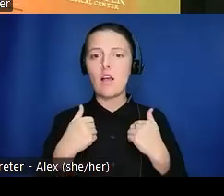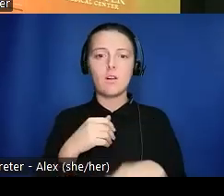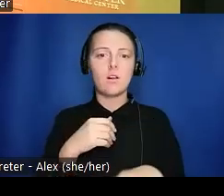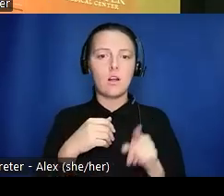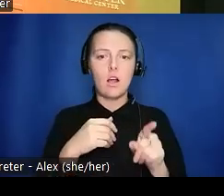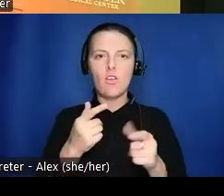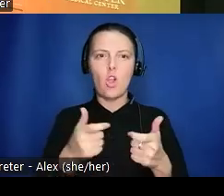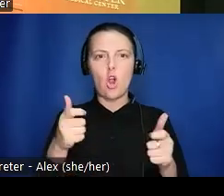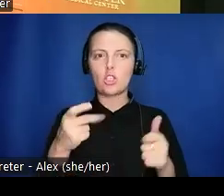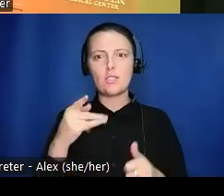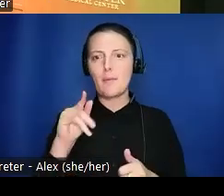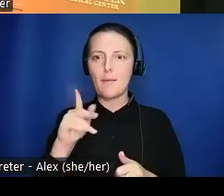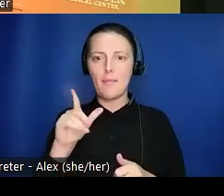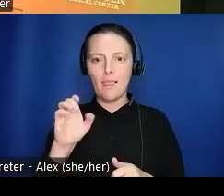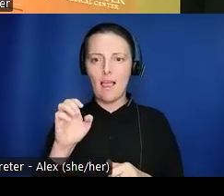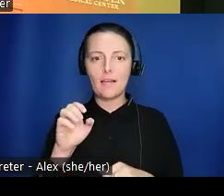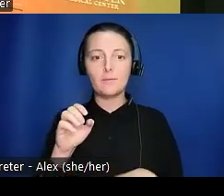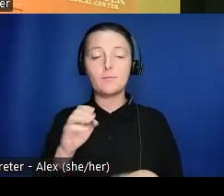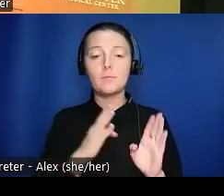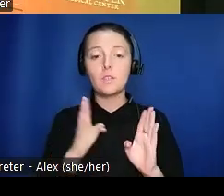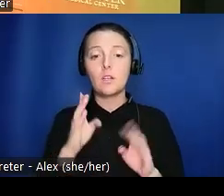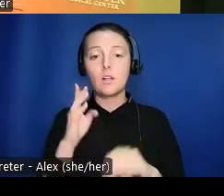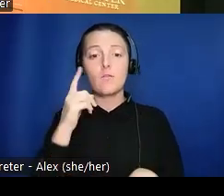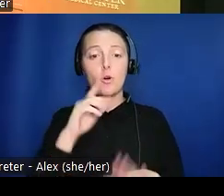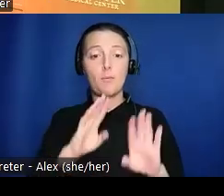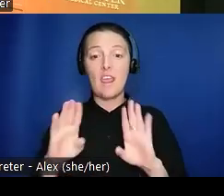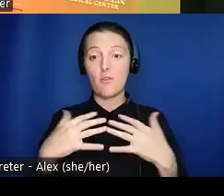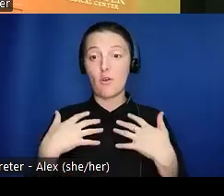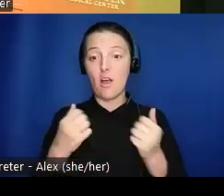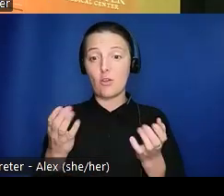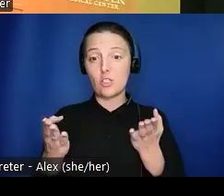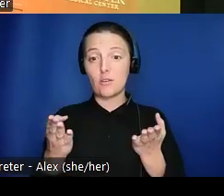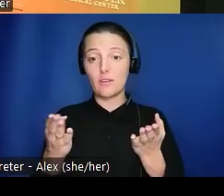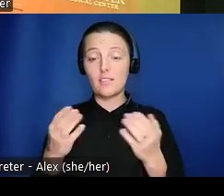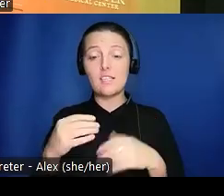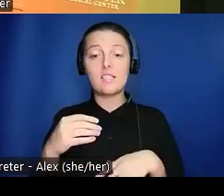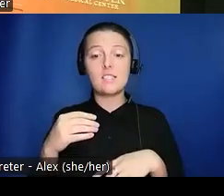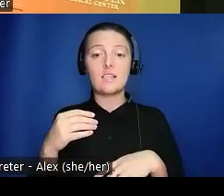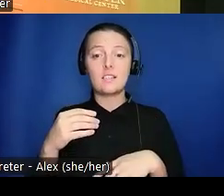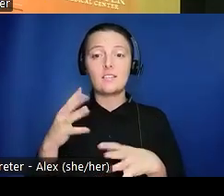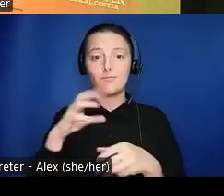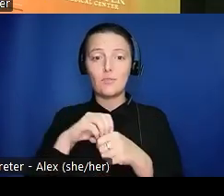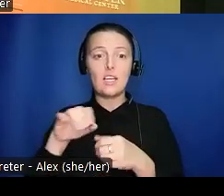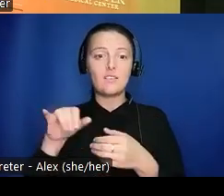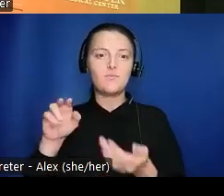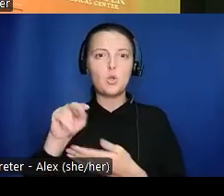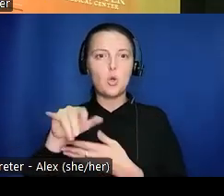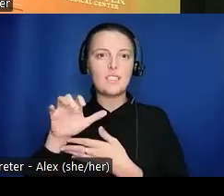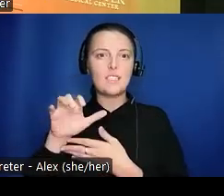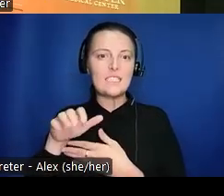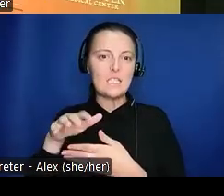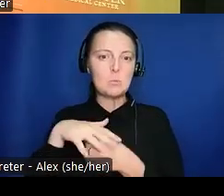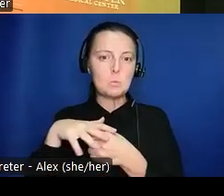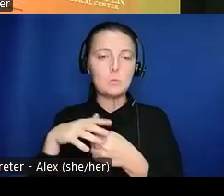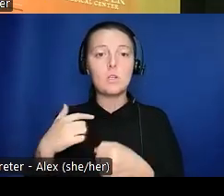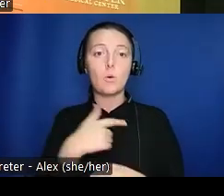services outside of New York State, New York City, that is. And we are continuing to do wonderful work